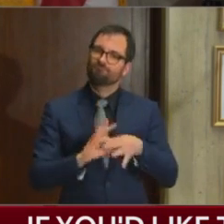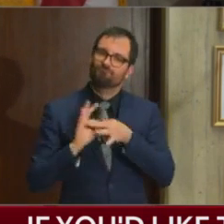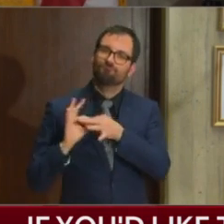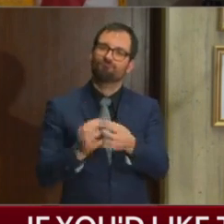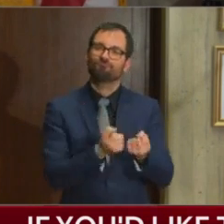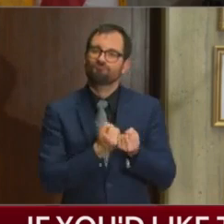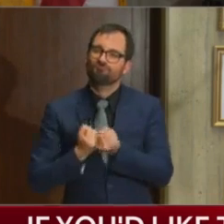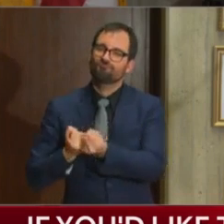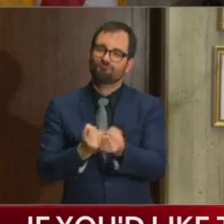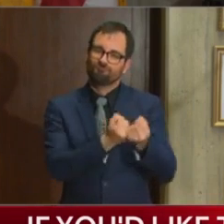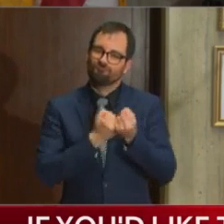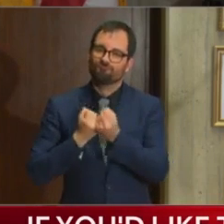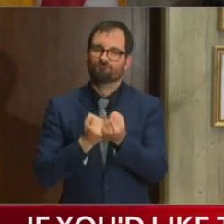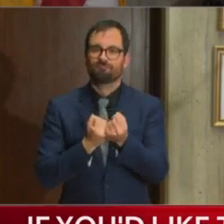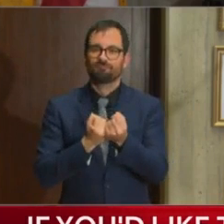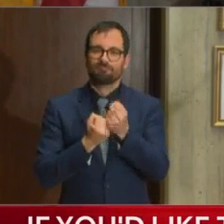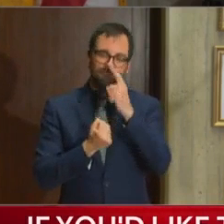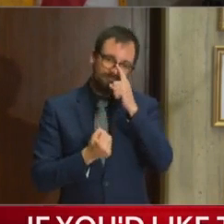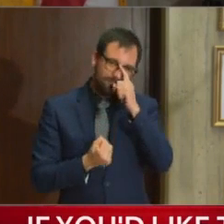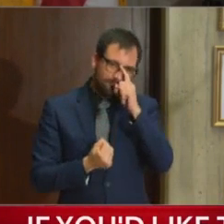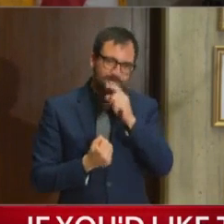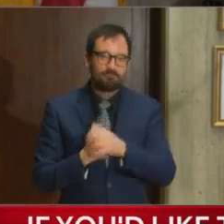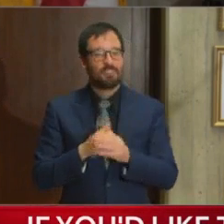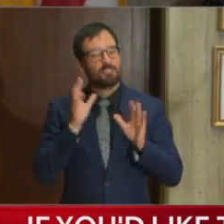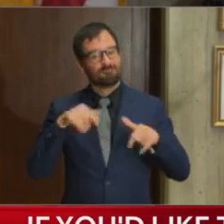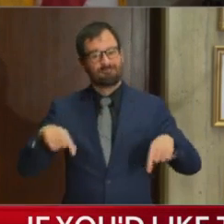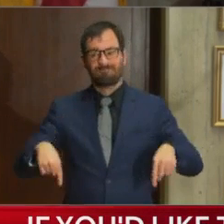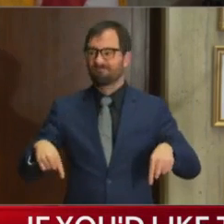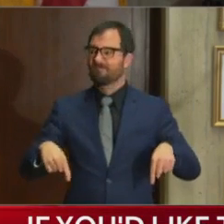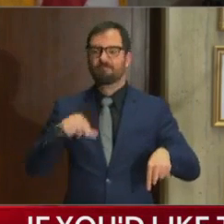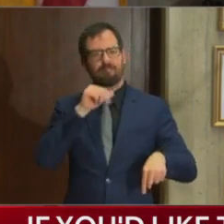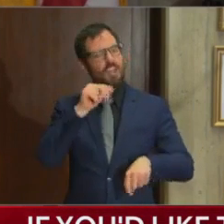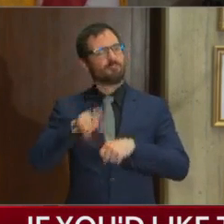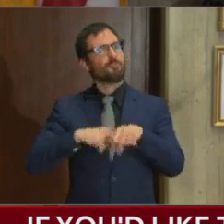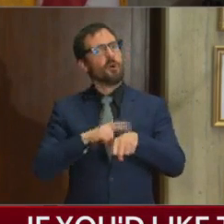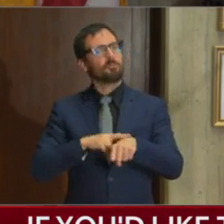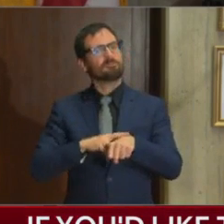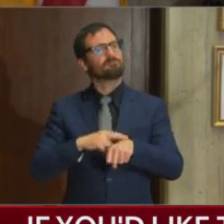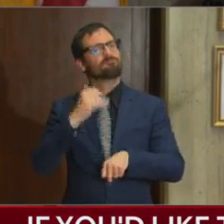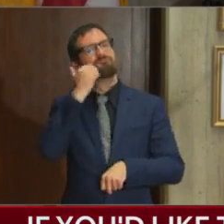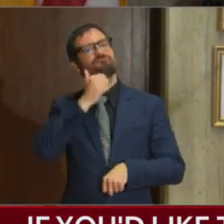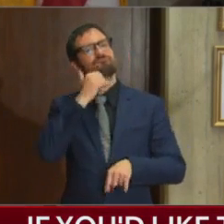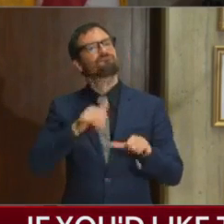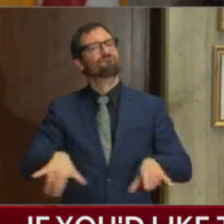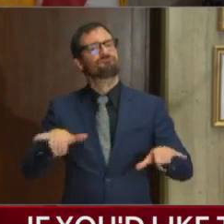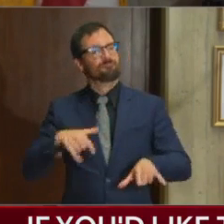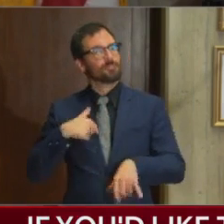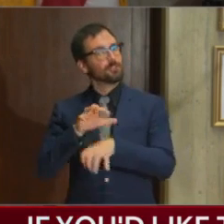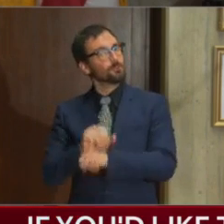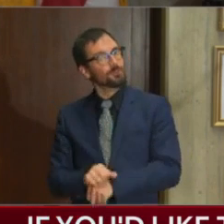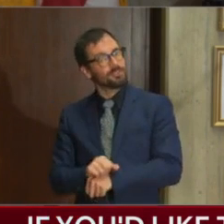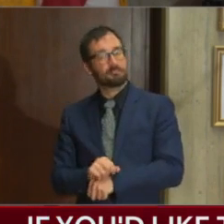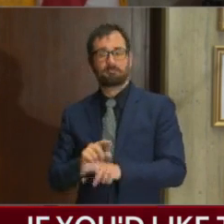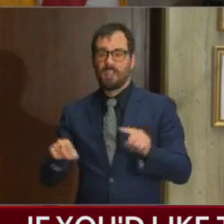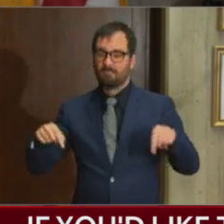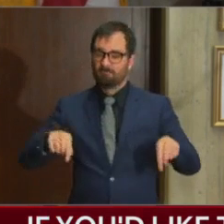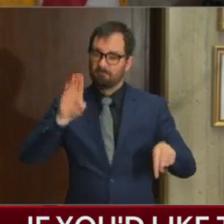but there's nothing ordinary about Boston. Bostonians are resilient, forged in hard times and committed to a higher